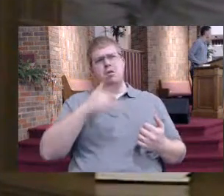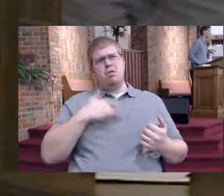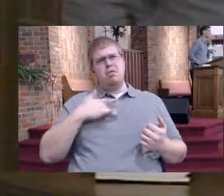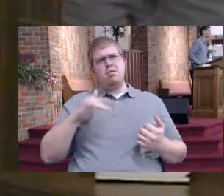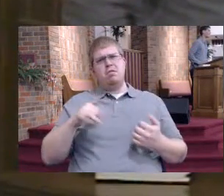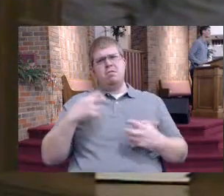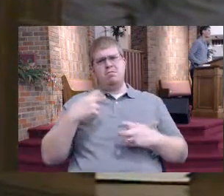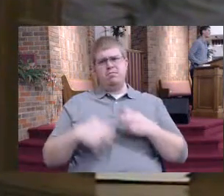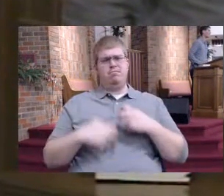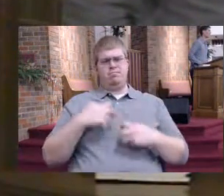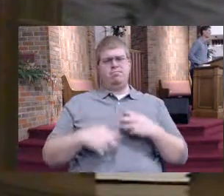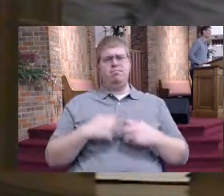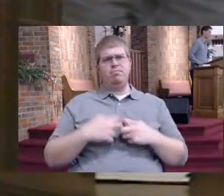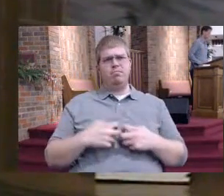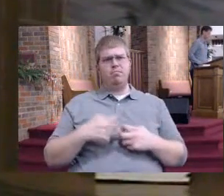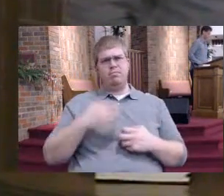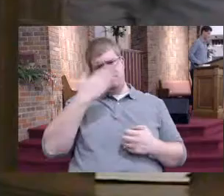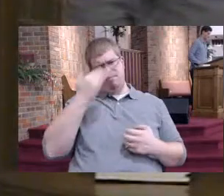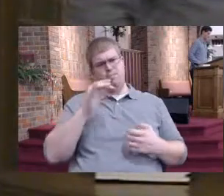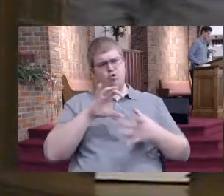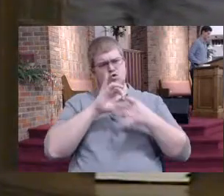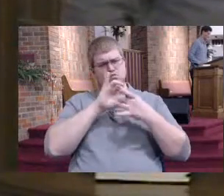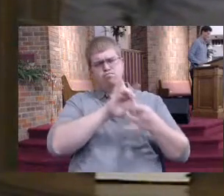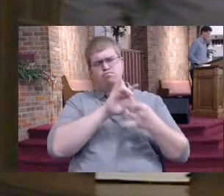those relationships with our friends over there.